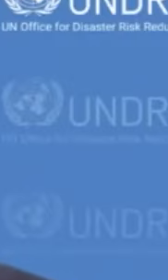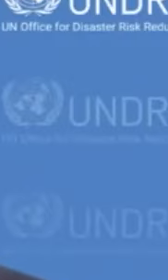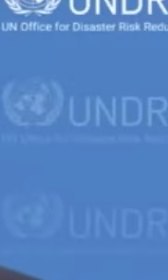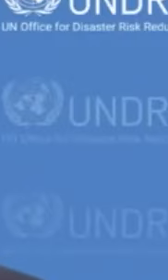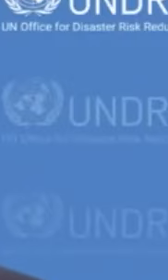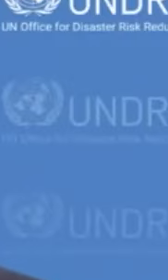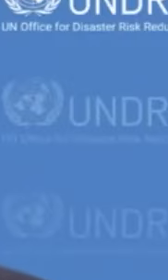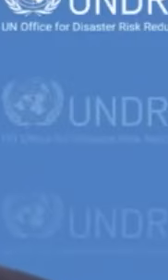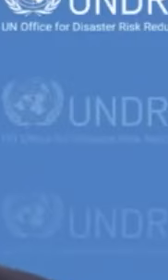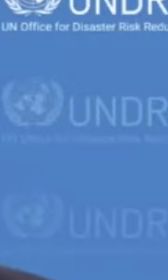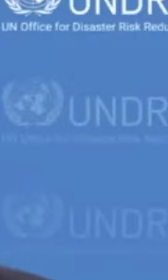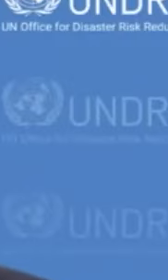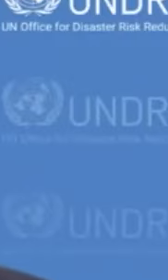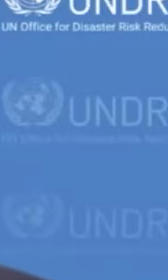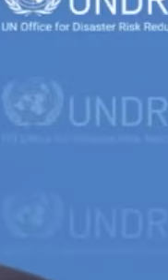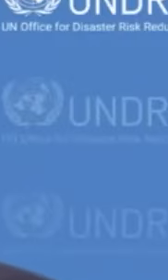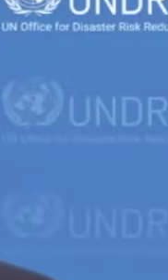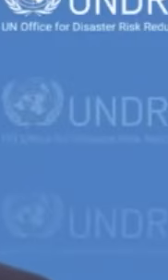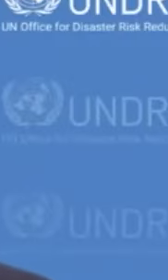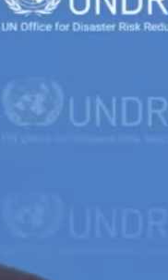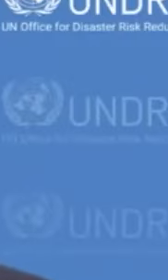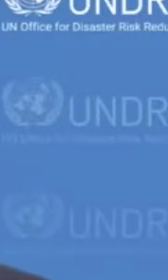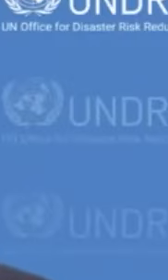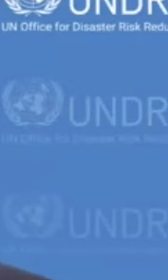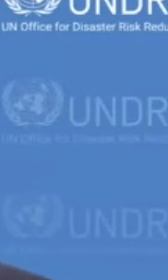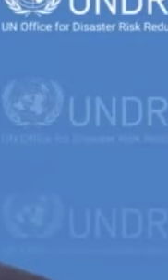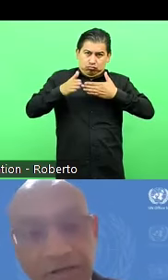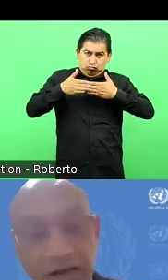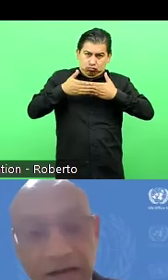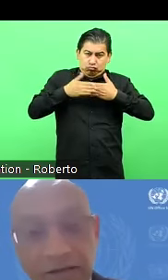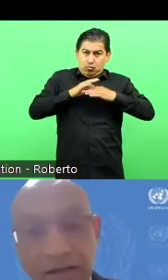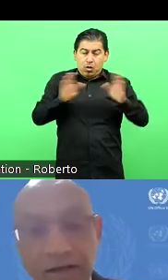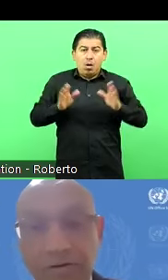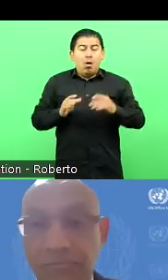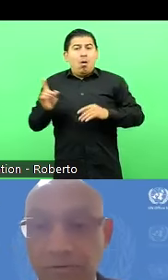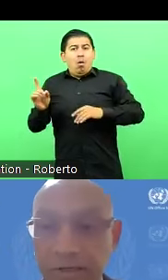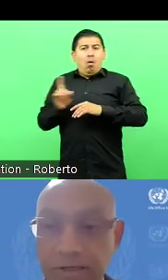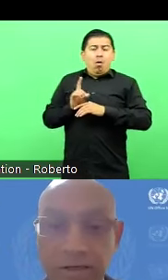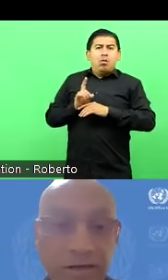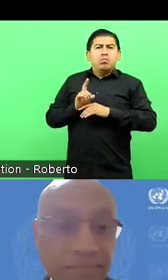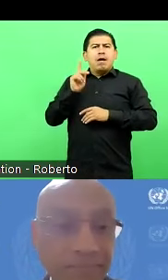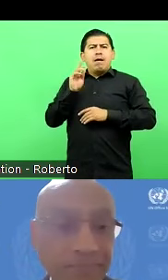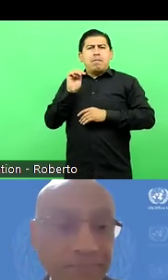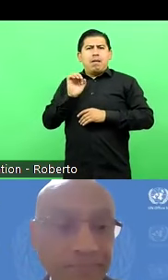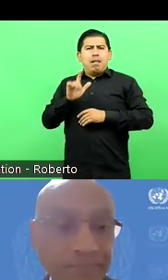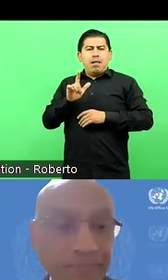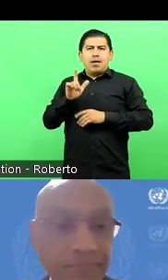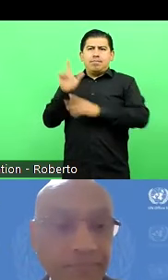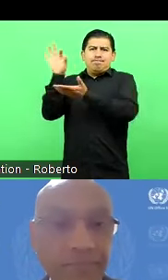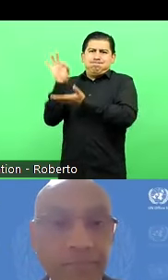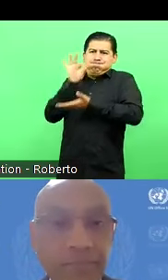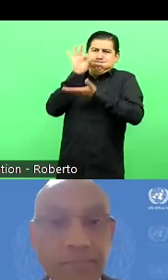Special Representative of the UN Secretary General for Disaster Risk Reduction and the head of UNDRR.